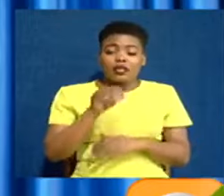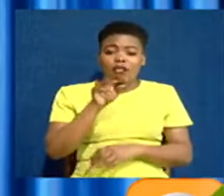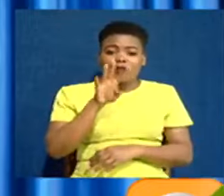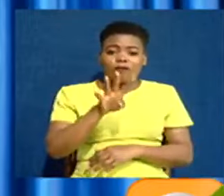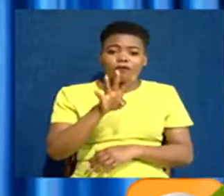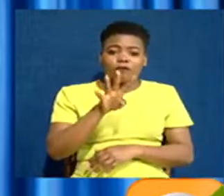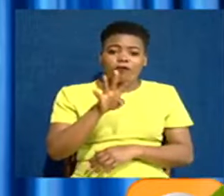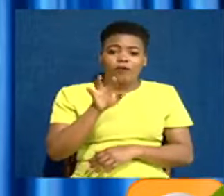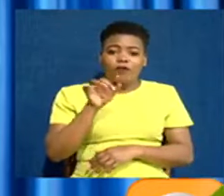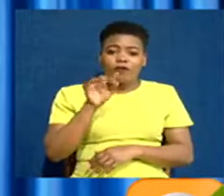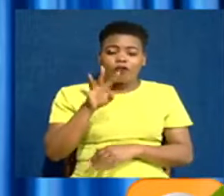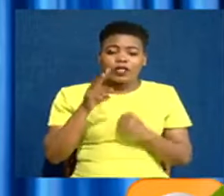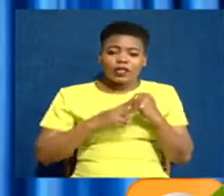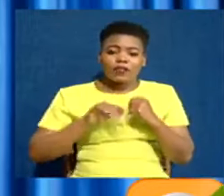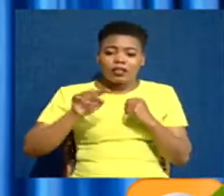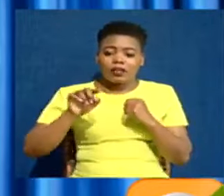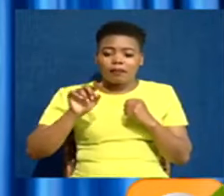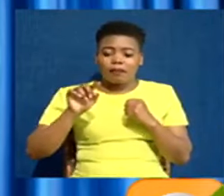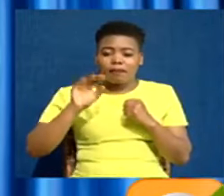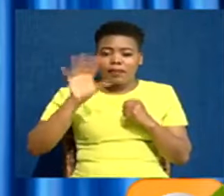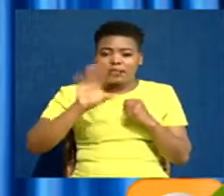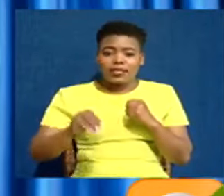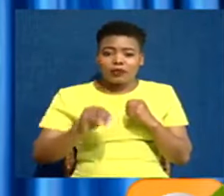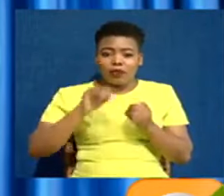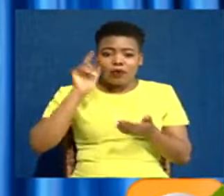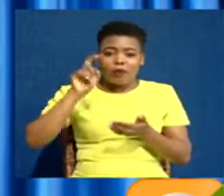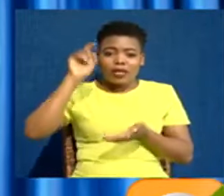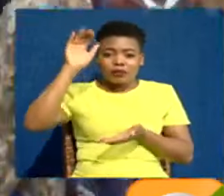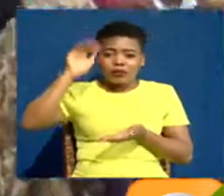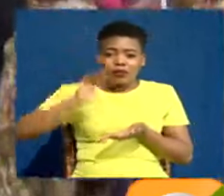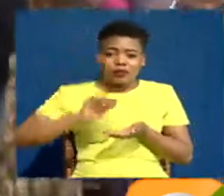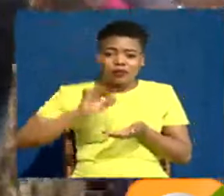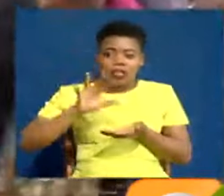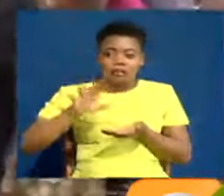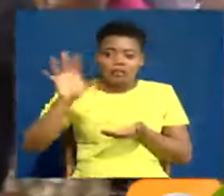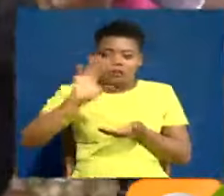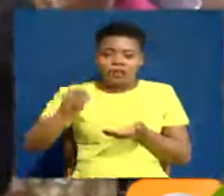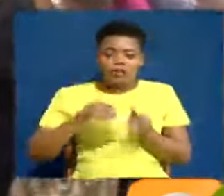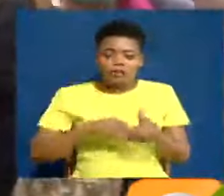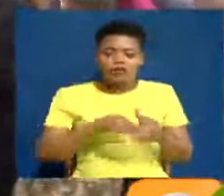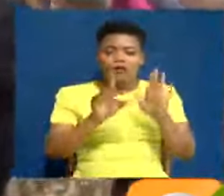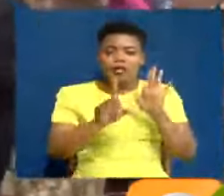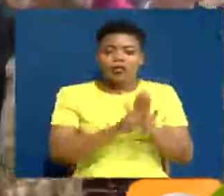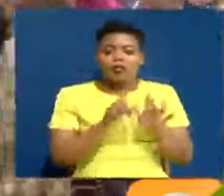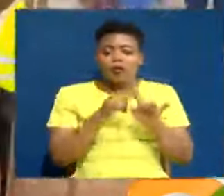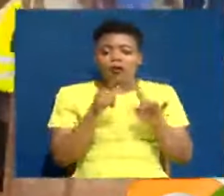revenues. It should be 35% according to the law. Emmanuel Too, Citizen TV, Nairobi.